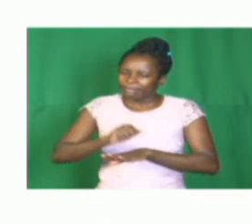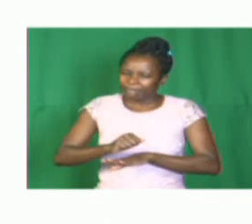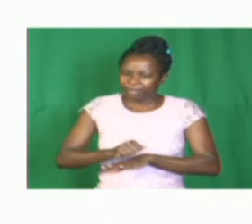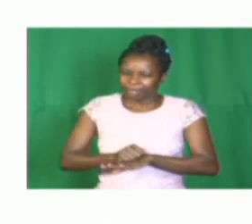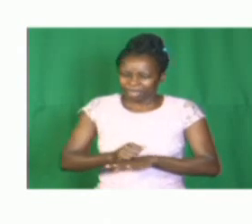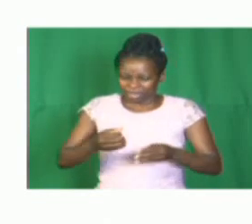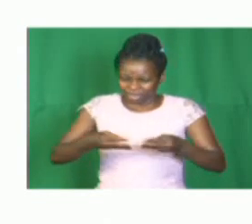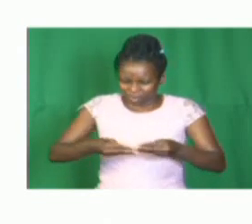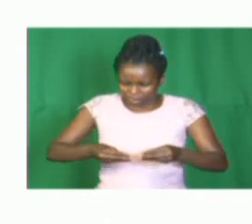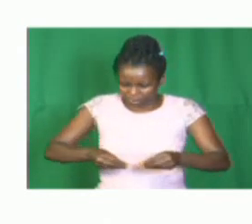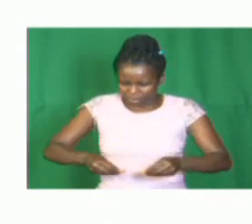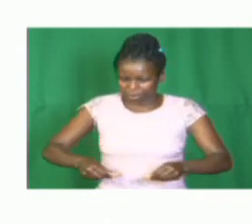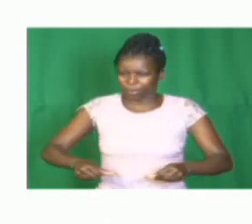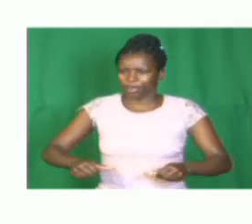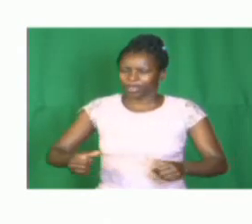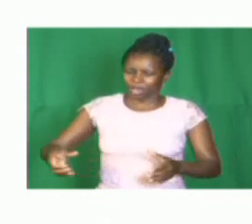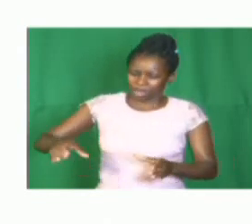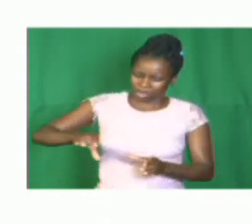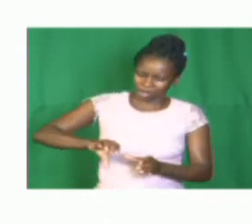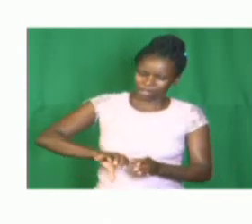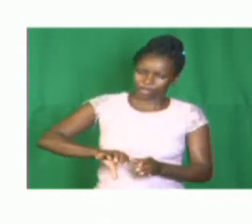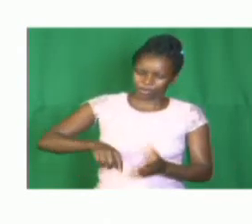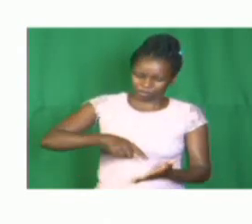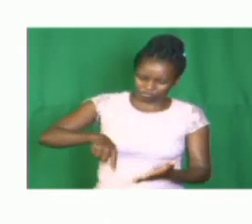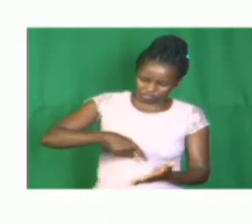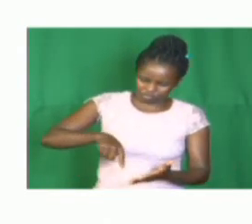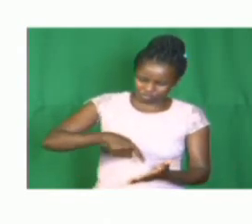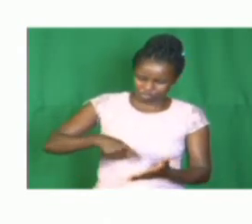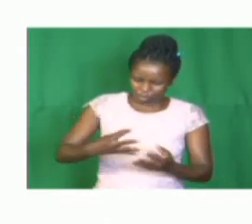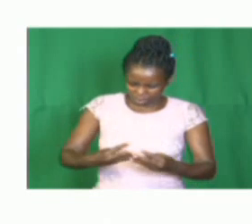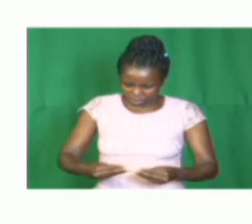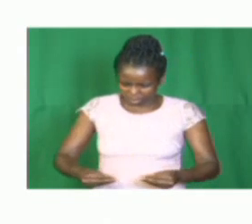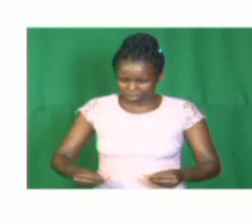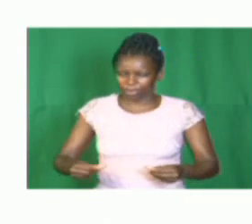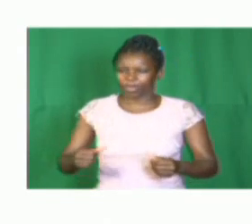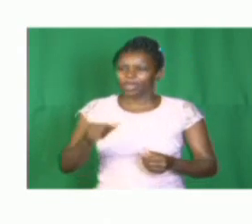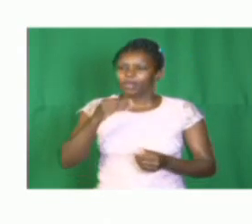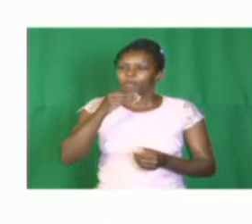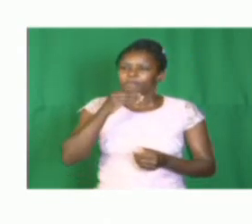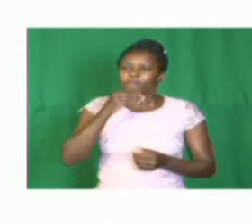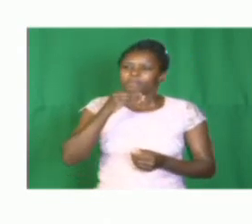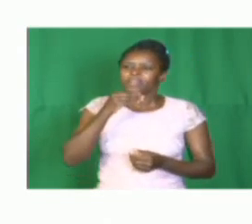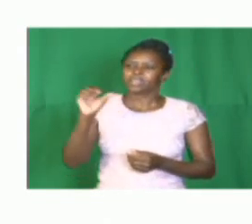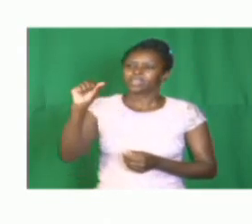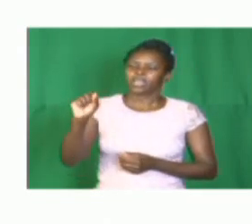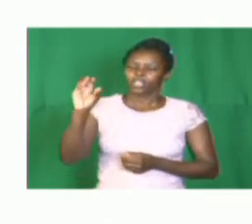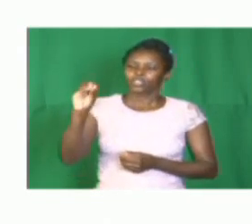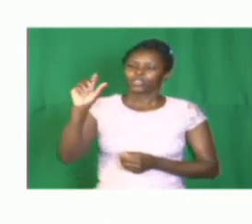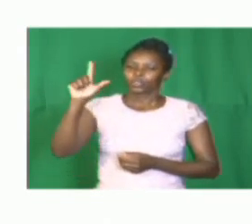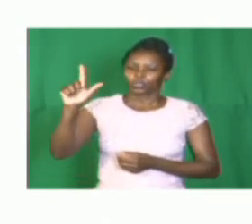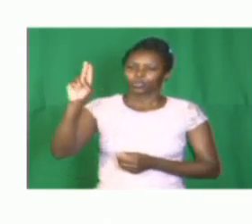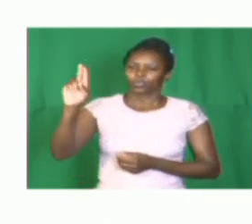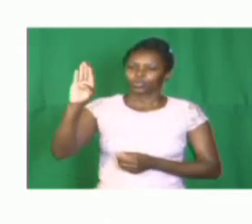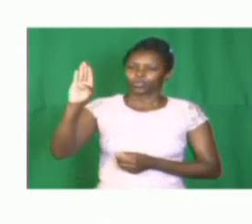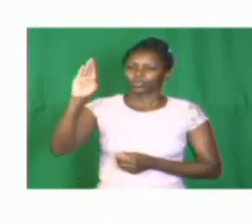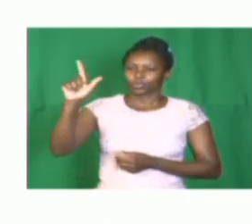in a liquid. That substance can dissolve in a liquid. Therefore, we say it is a soluble substance. We